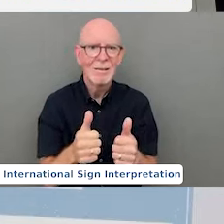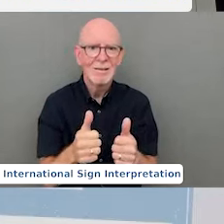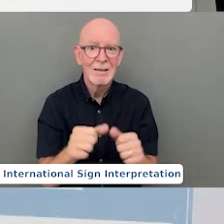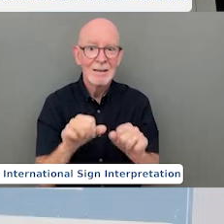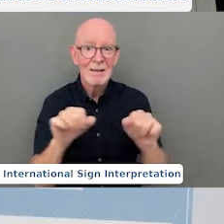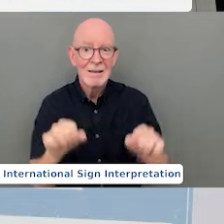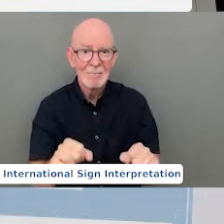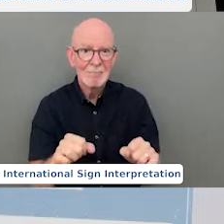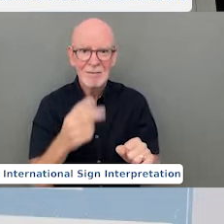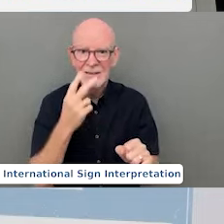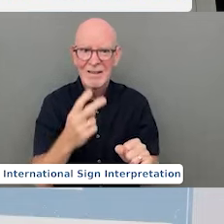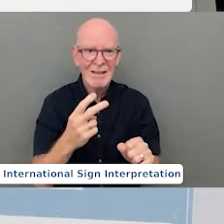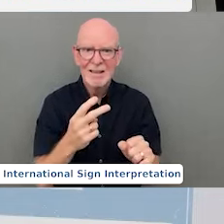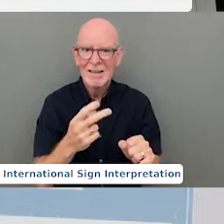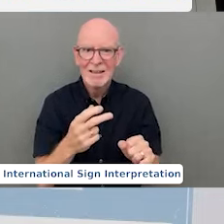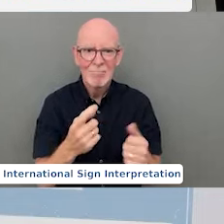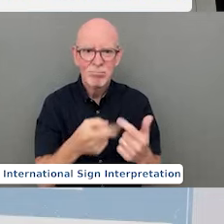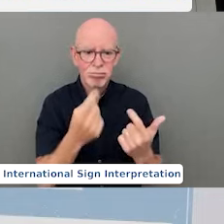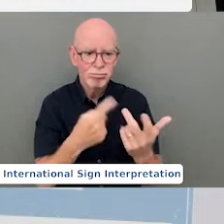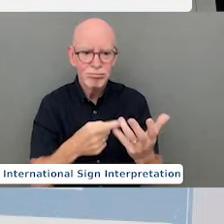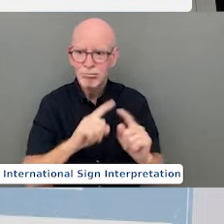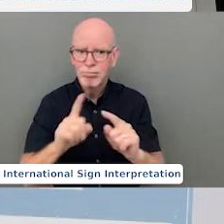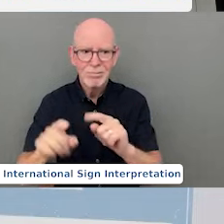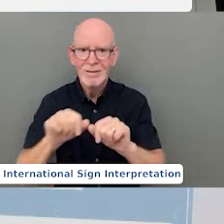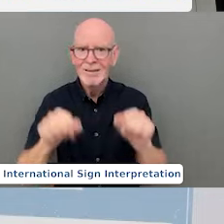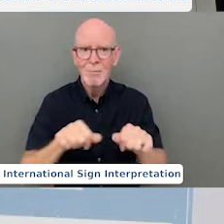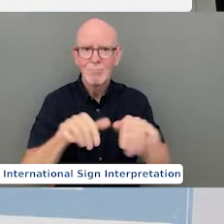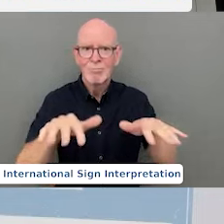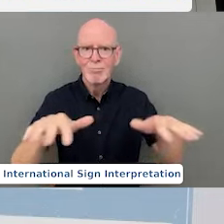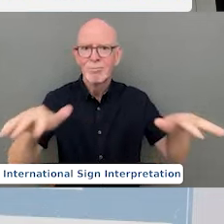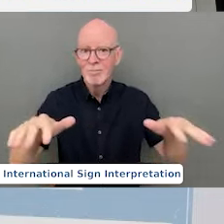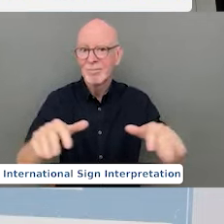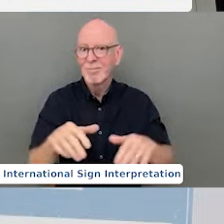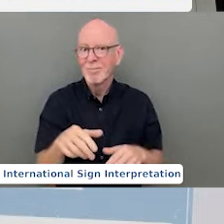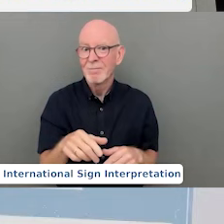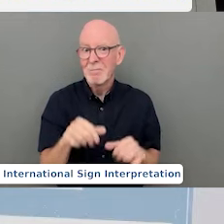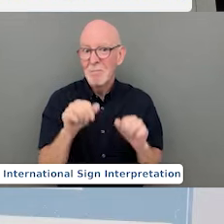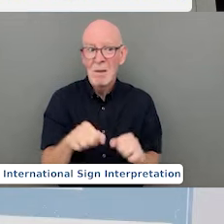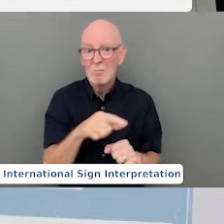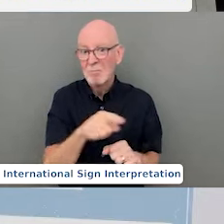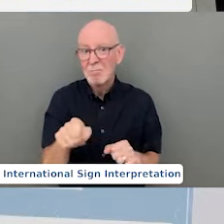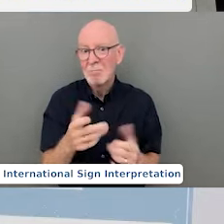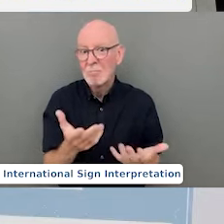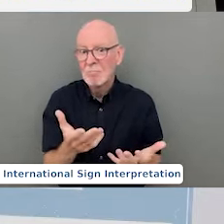And it's very easy nowadays since we digitalize